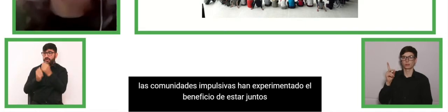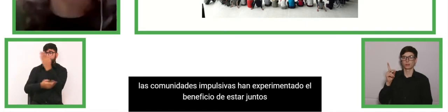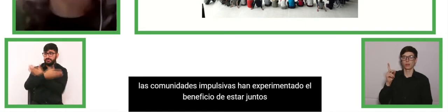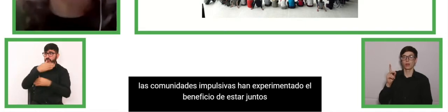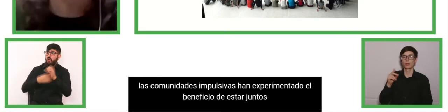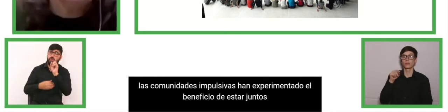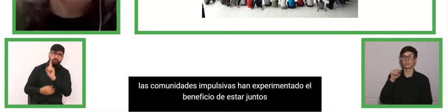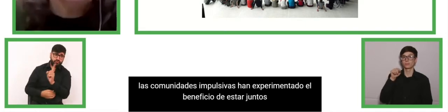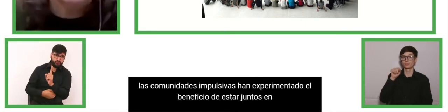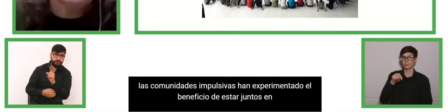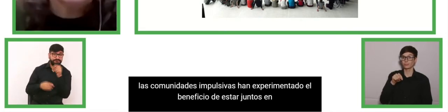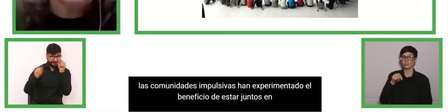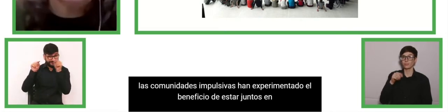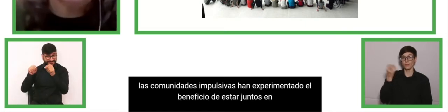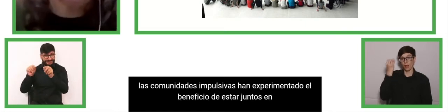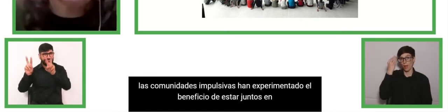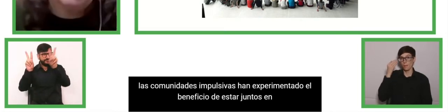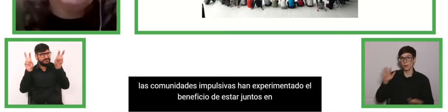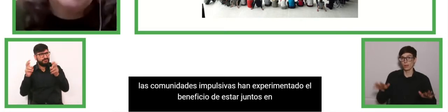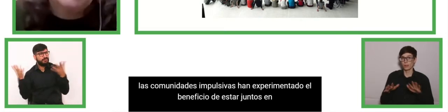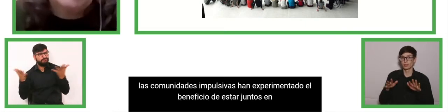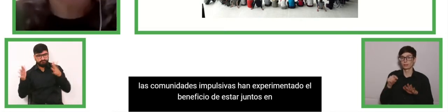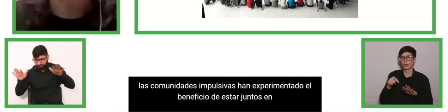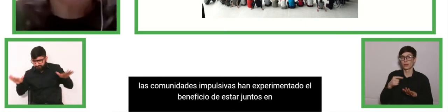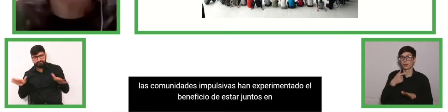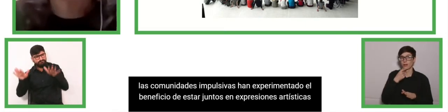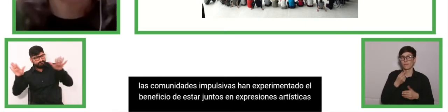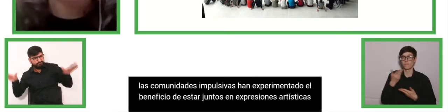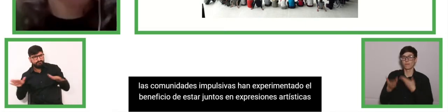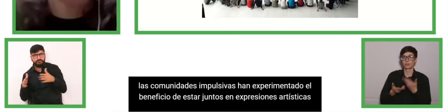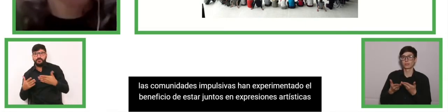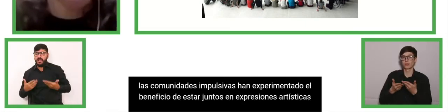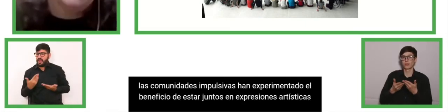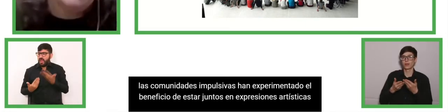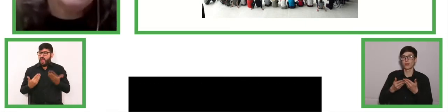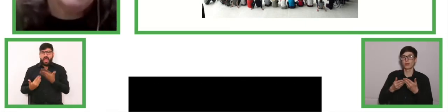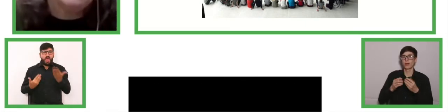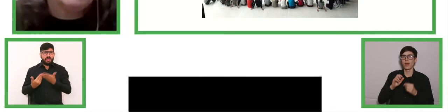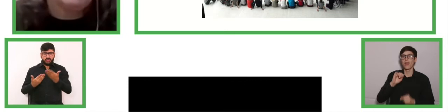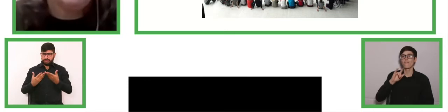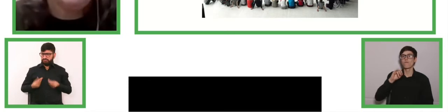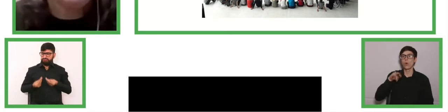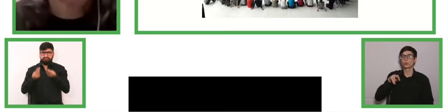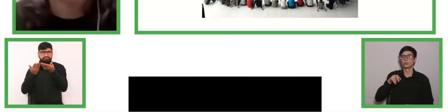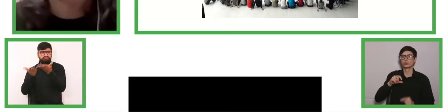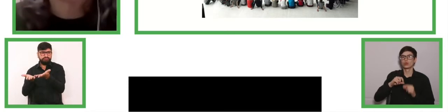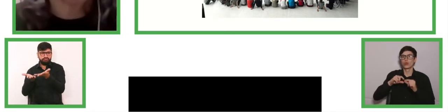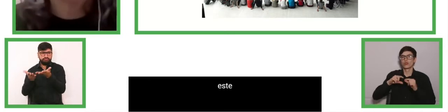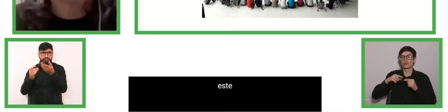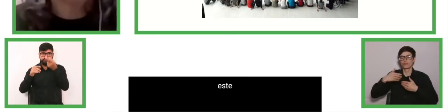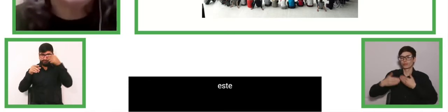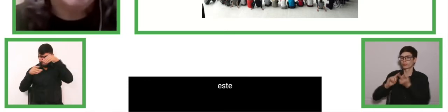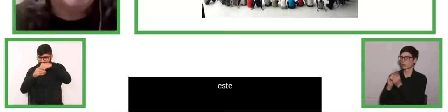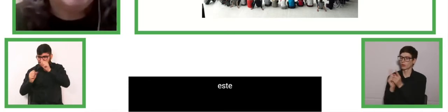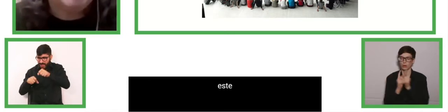an equal evolution of society and eliminates the concept of isolation. Next